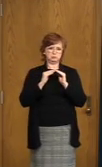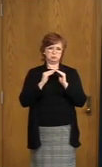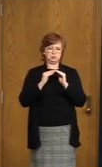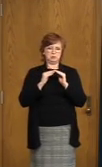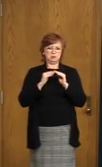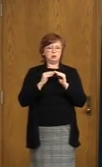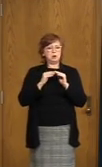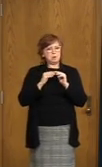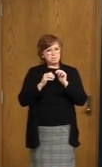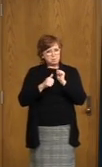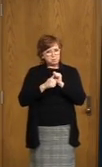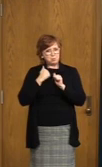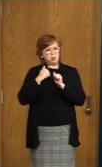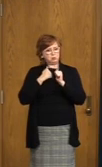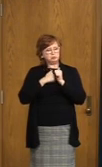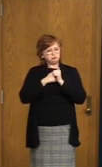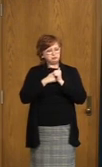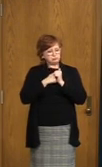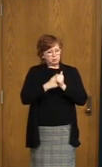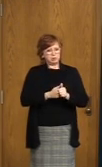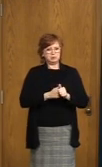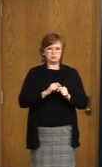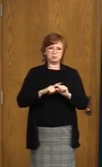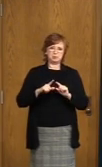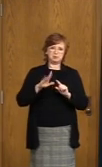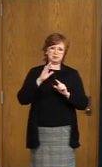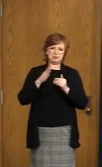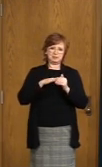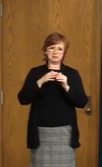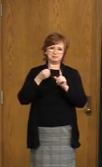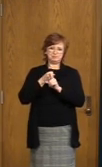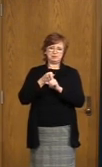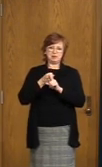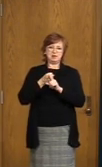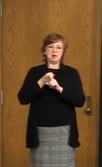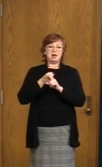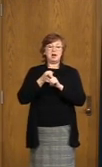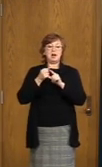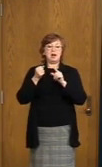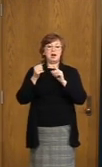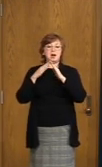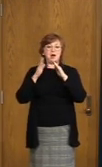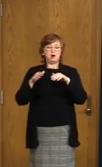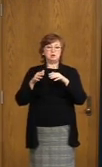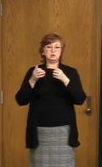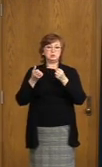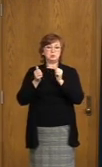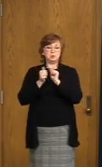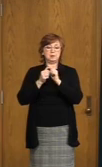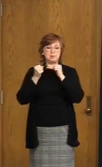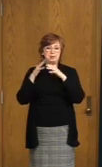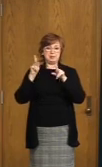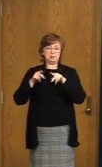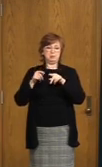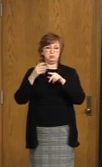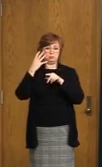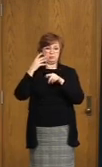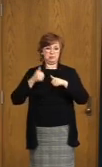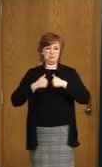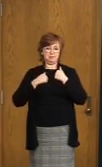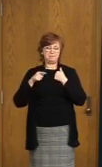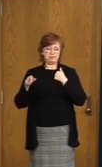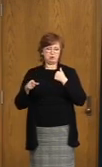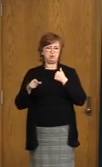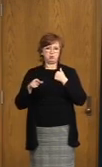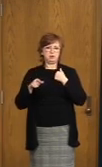get a few outbreaks in a few households, larger households, that can raise the transmission rate up. Funerals continue to be an